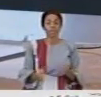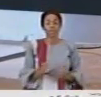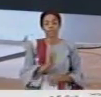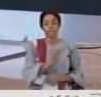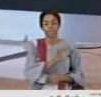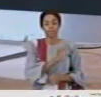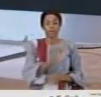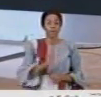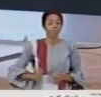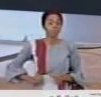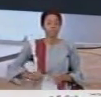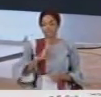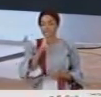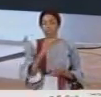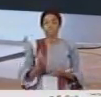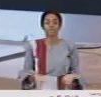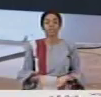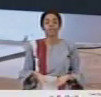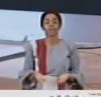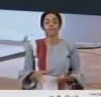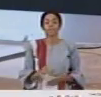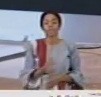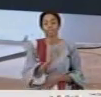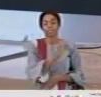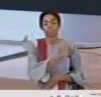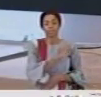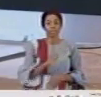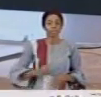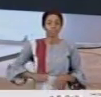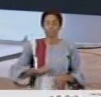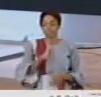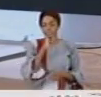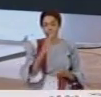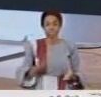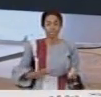here. Emmanuel is here.